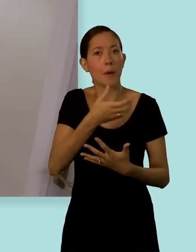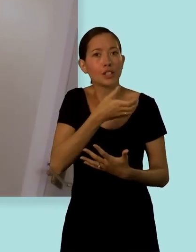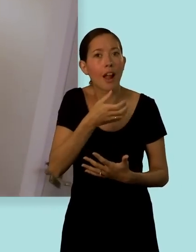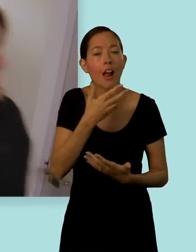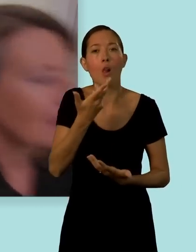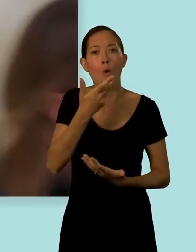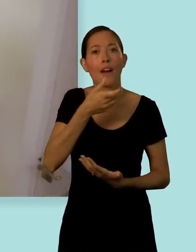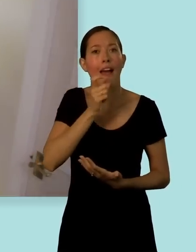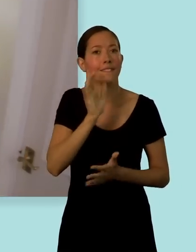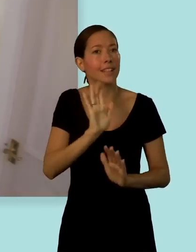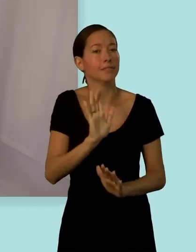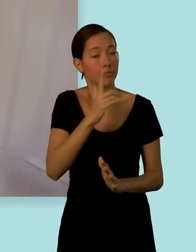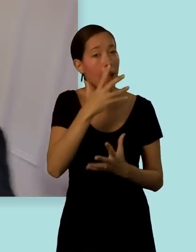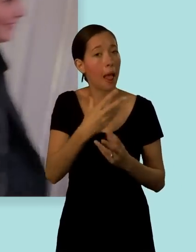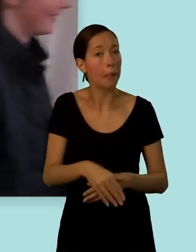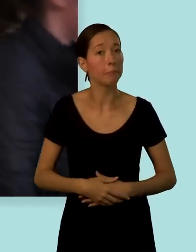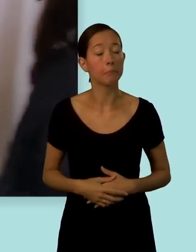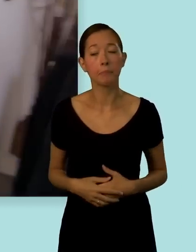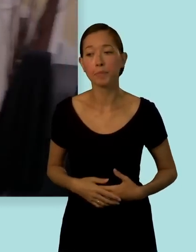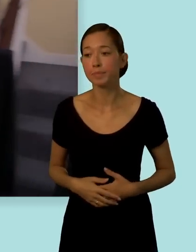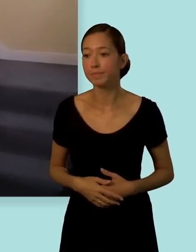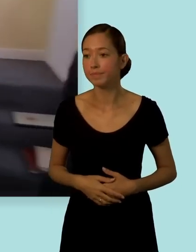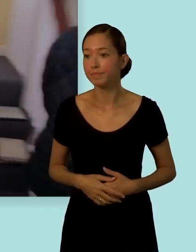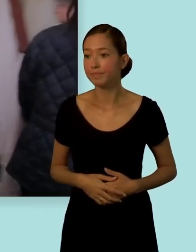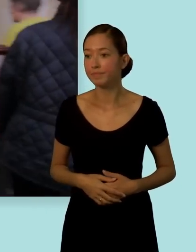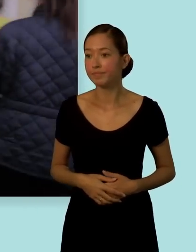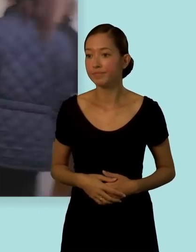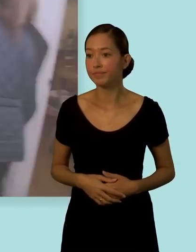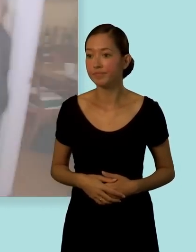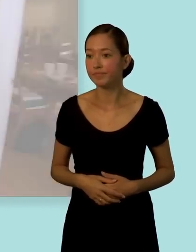much alcohol or caffeine can also help.